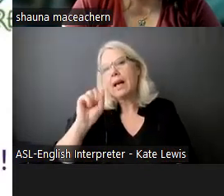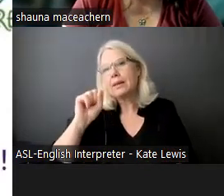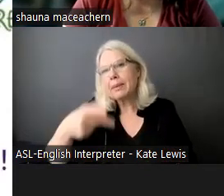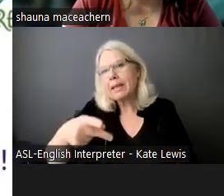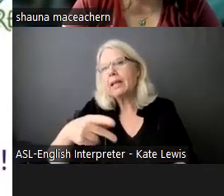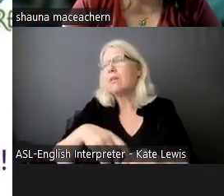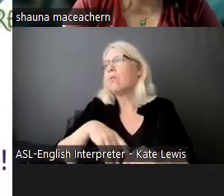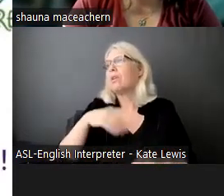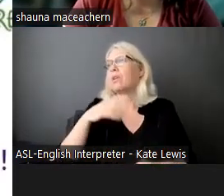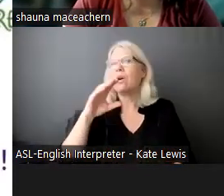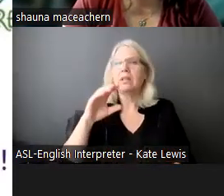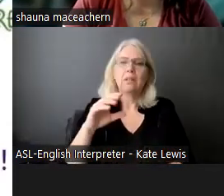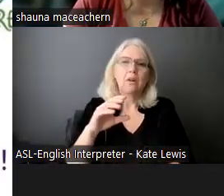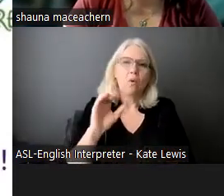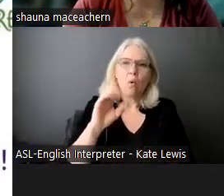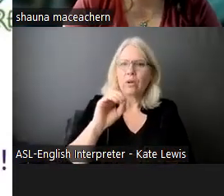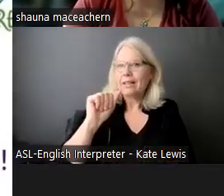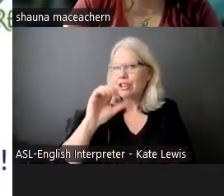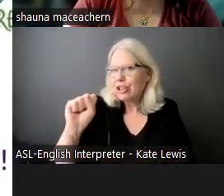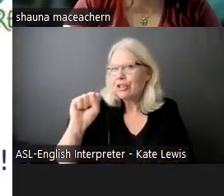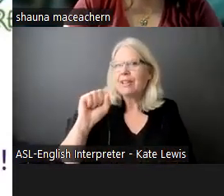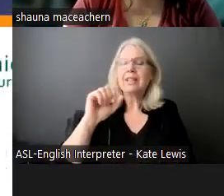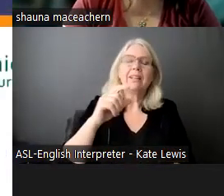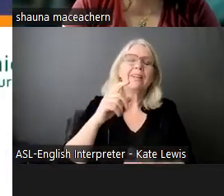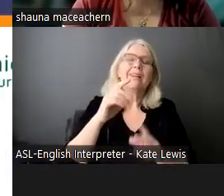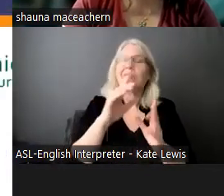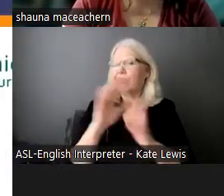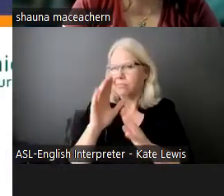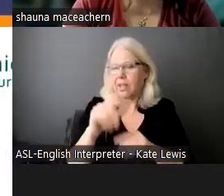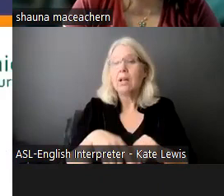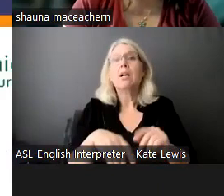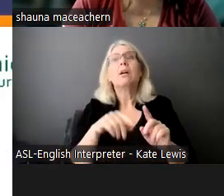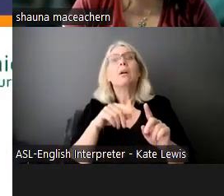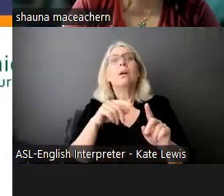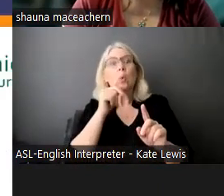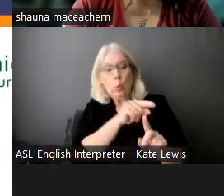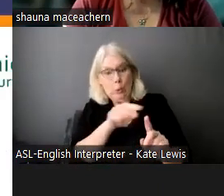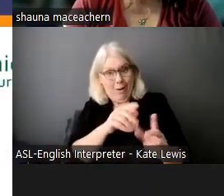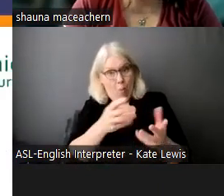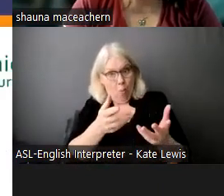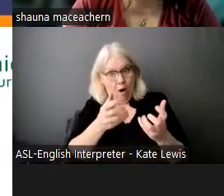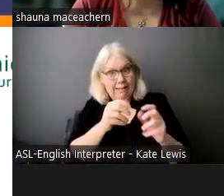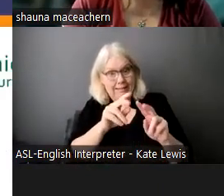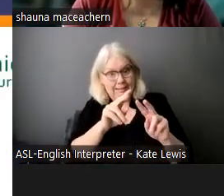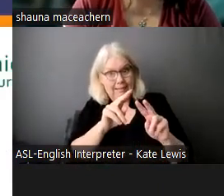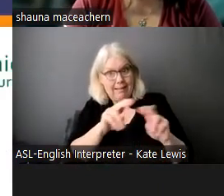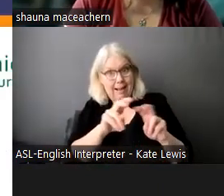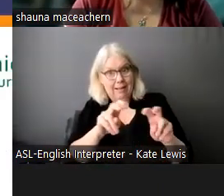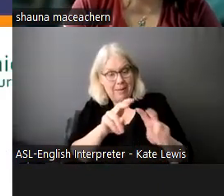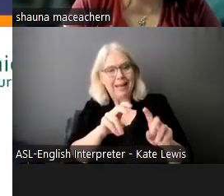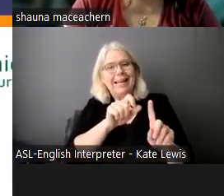GIS, the person who's requesting the assessment, the person asking for the assessment, can apply